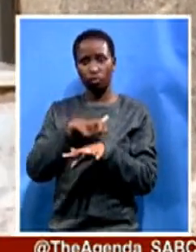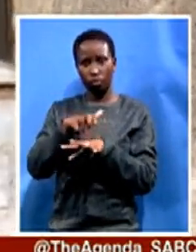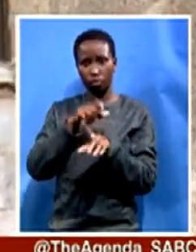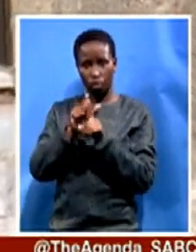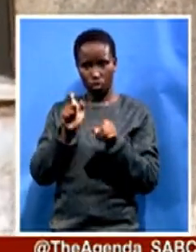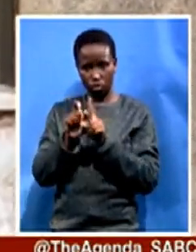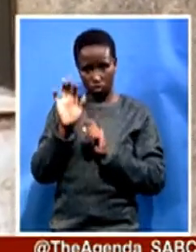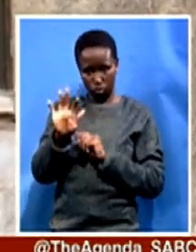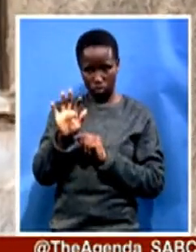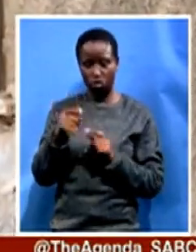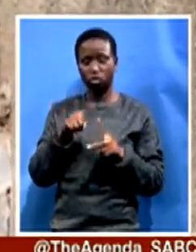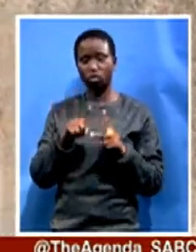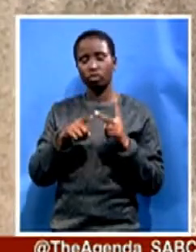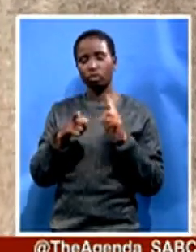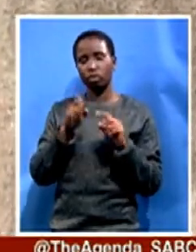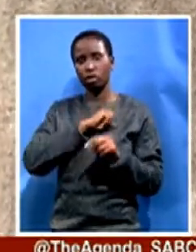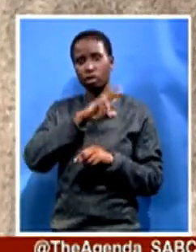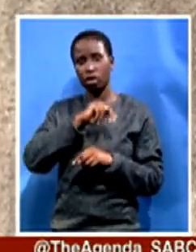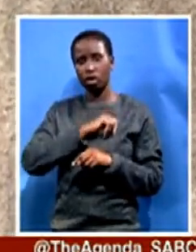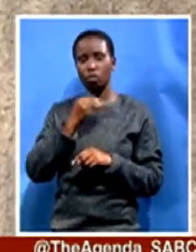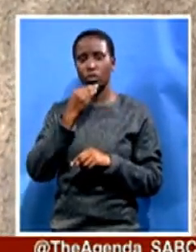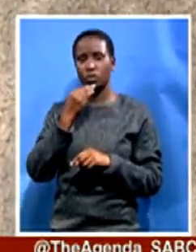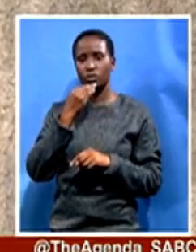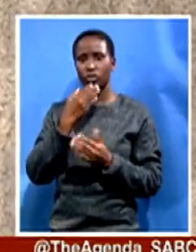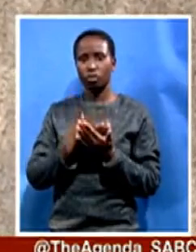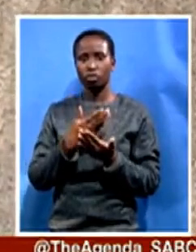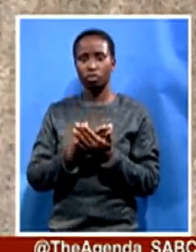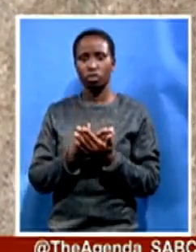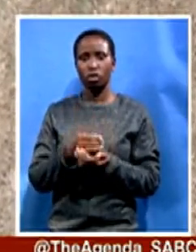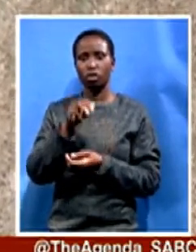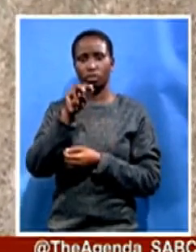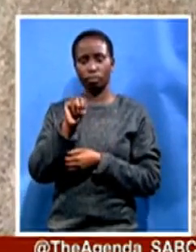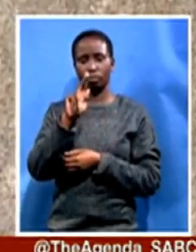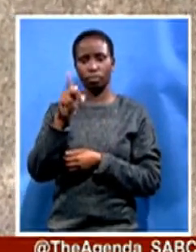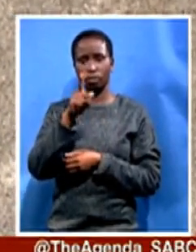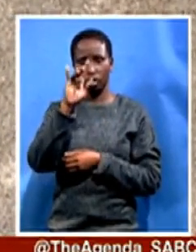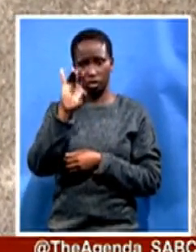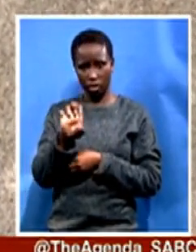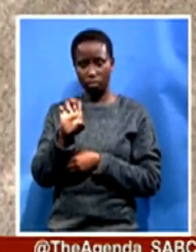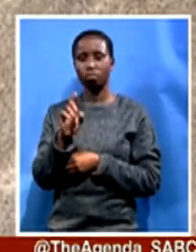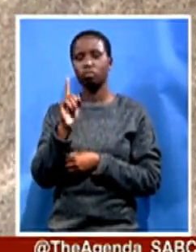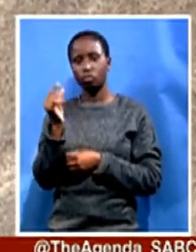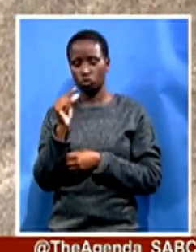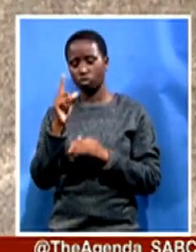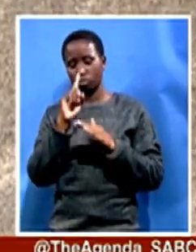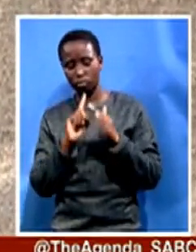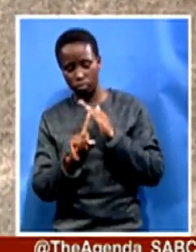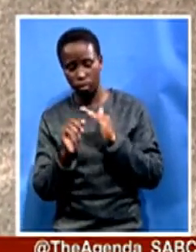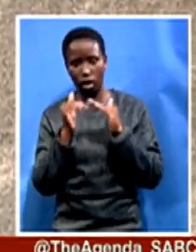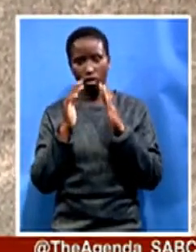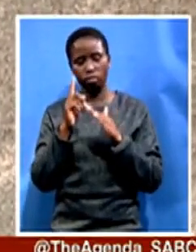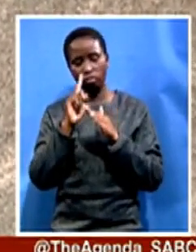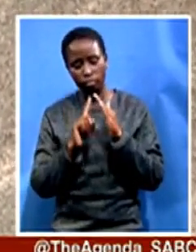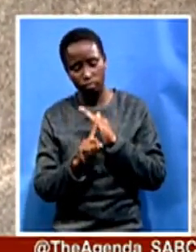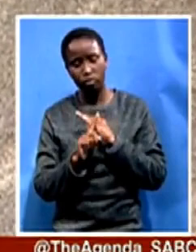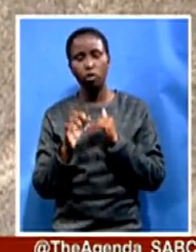Dr. Nonhlanhla Mkhize, about to enter the palace, where the proceedings in terms of offering their words of